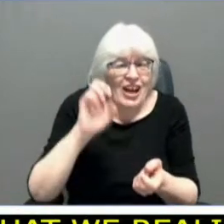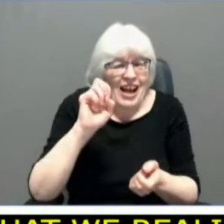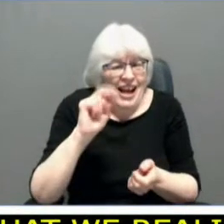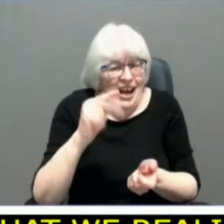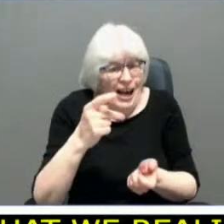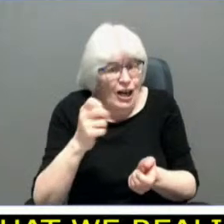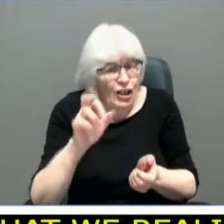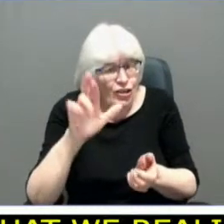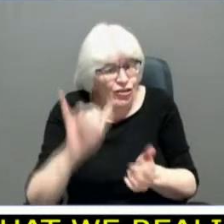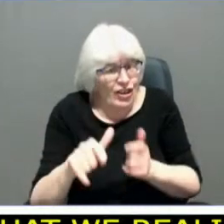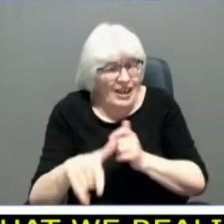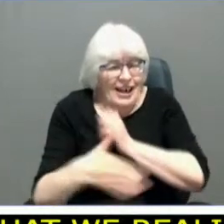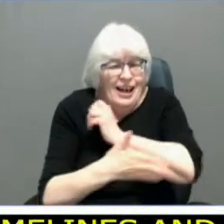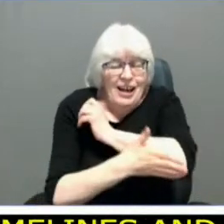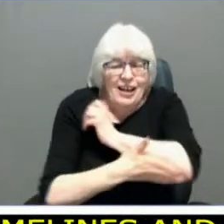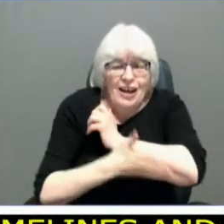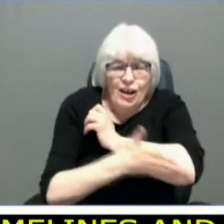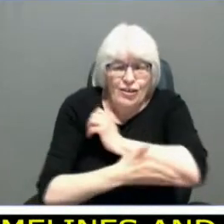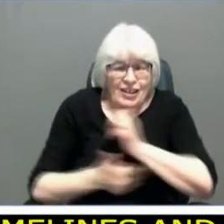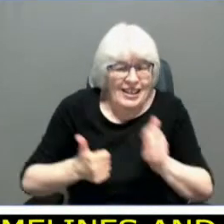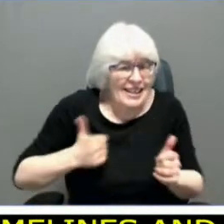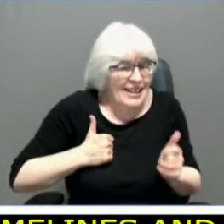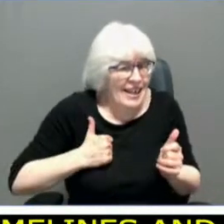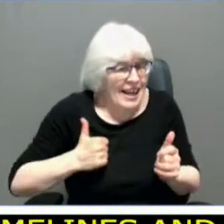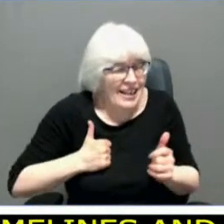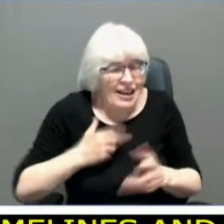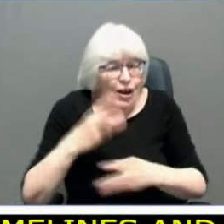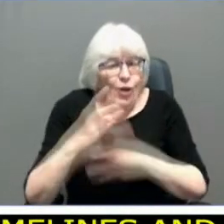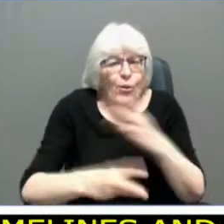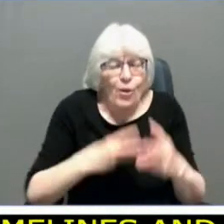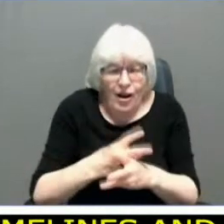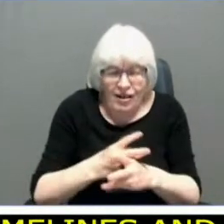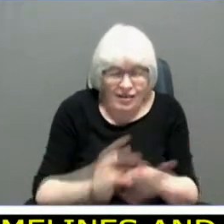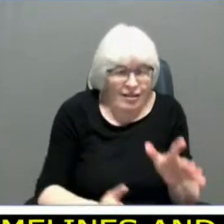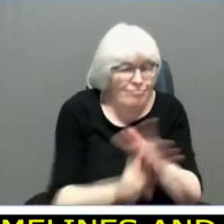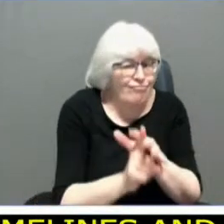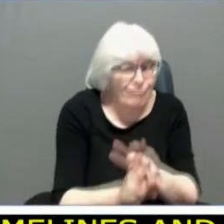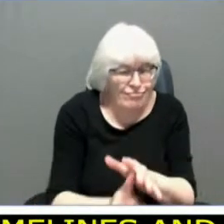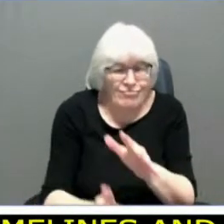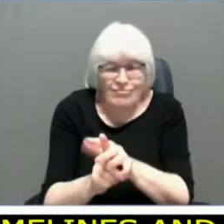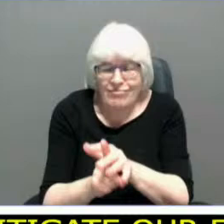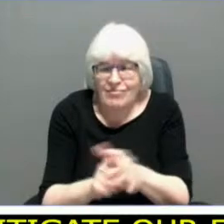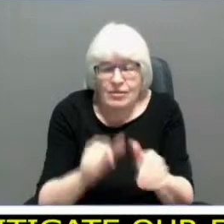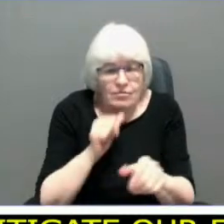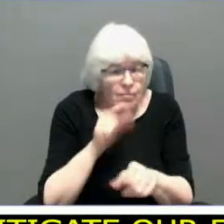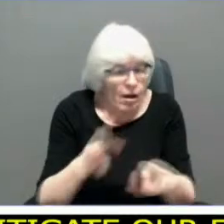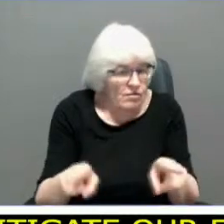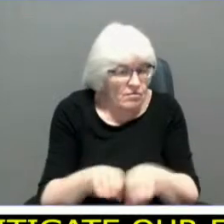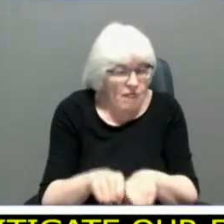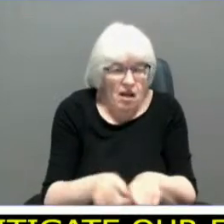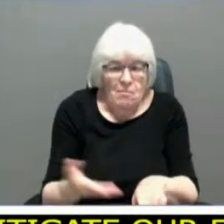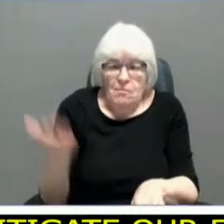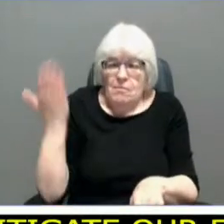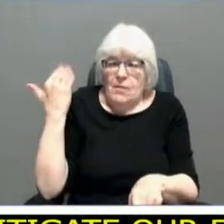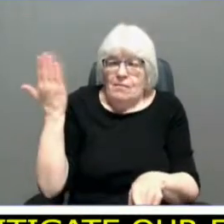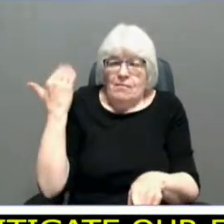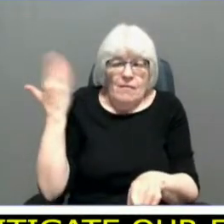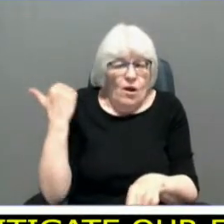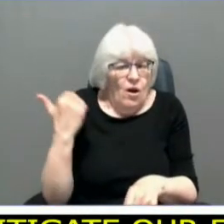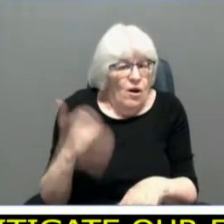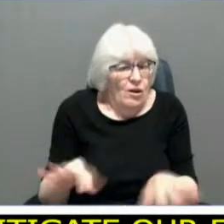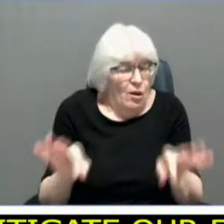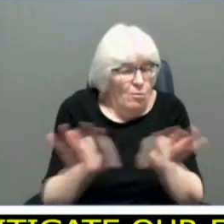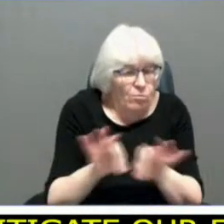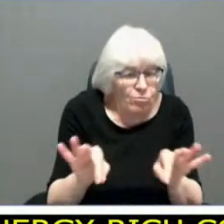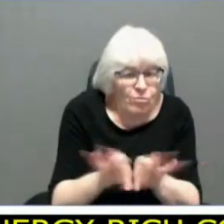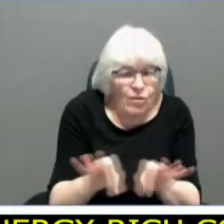ourselves vulnerable to world issues like never before. I mean, we could be subjected to pricing volatility, but we're subjected